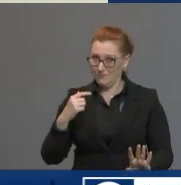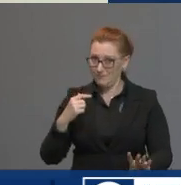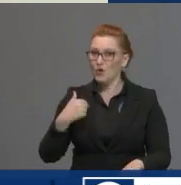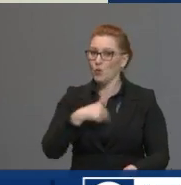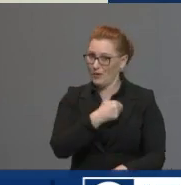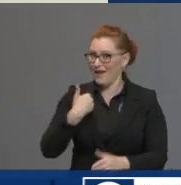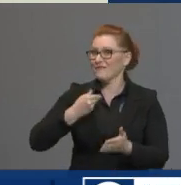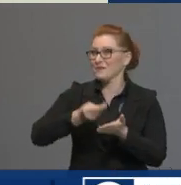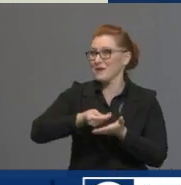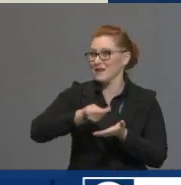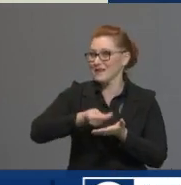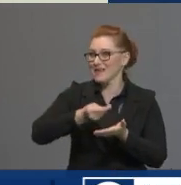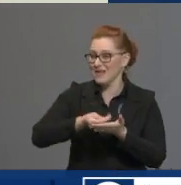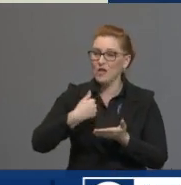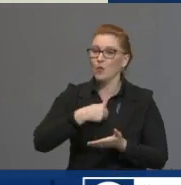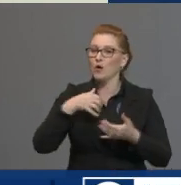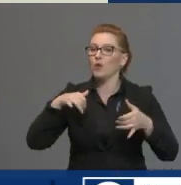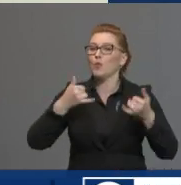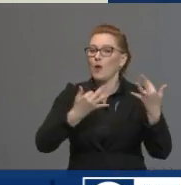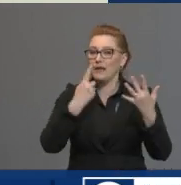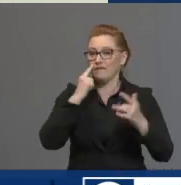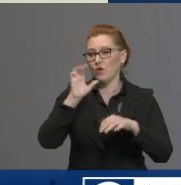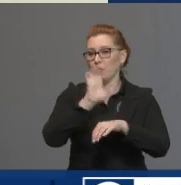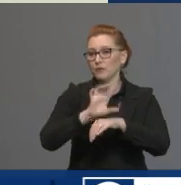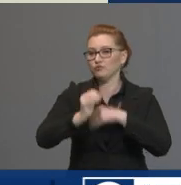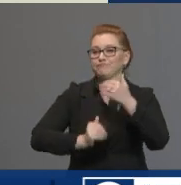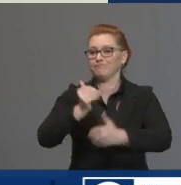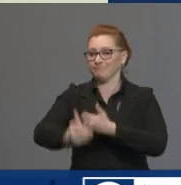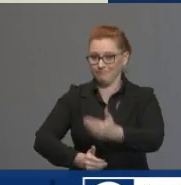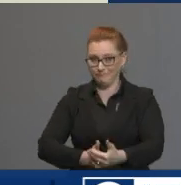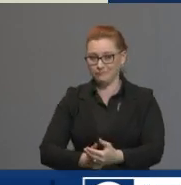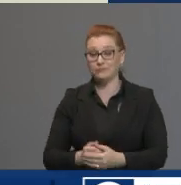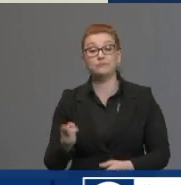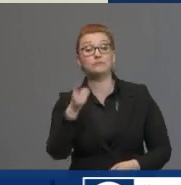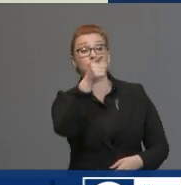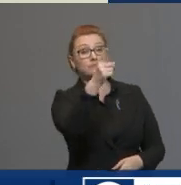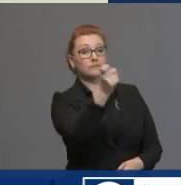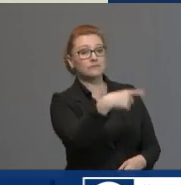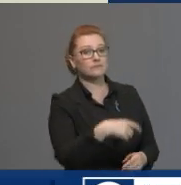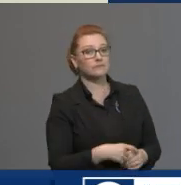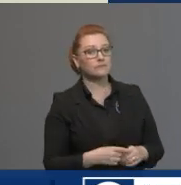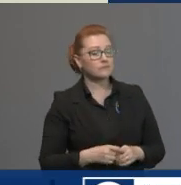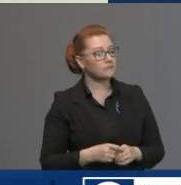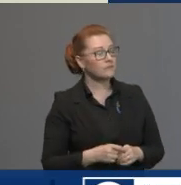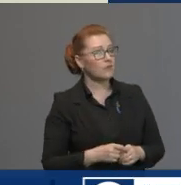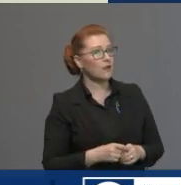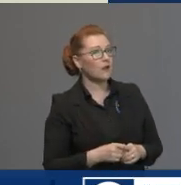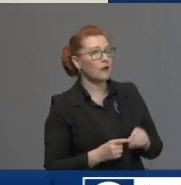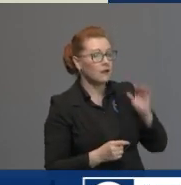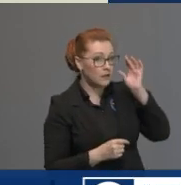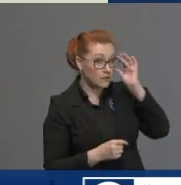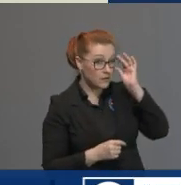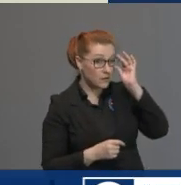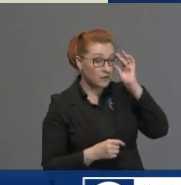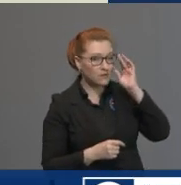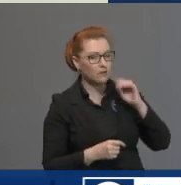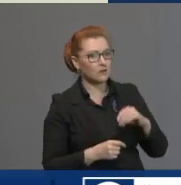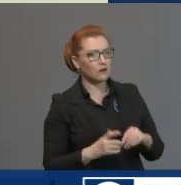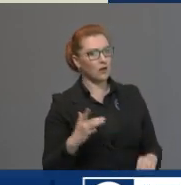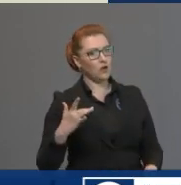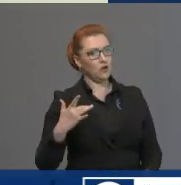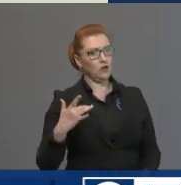account or direct deposit. We're going to go back here to Andrew from the Republic. Governor, is it your sense then that